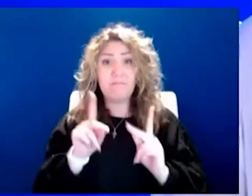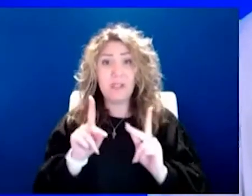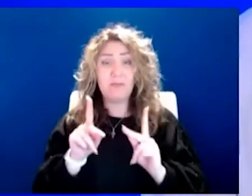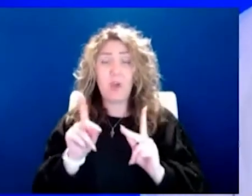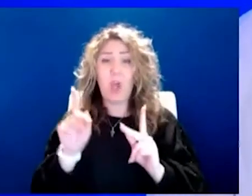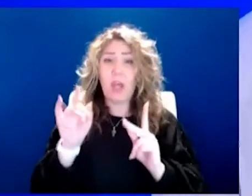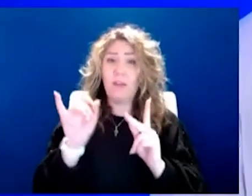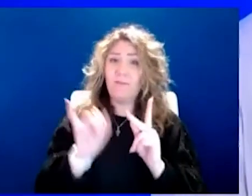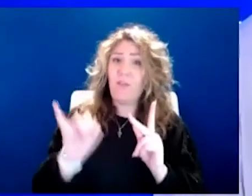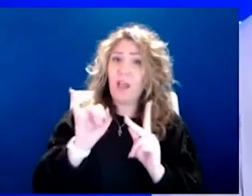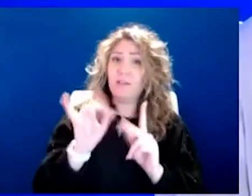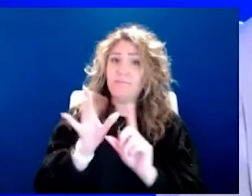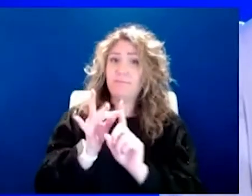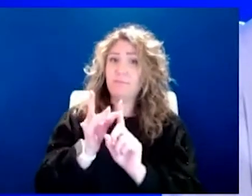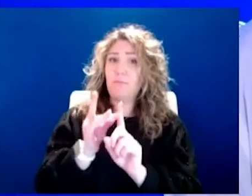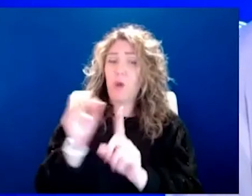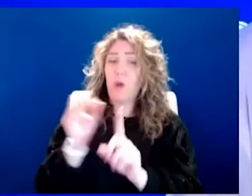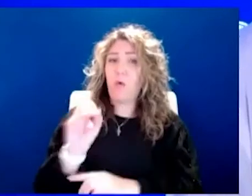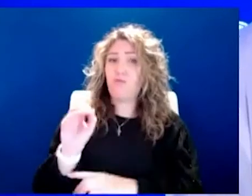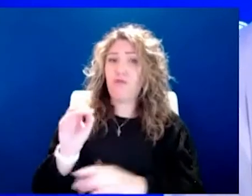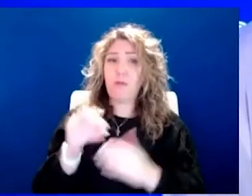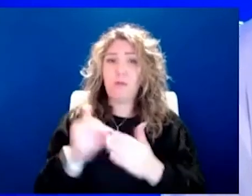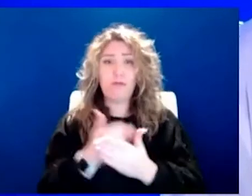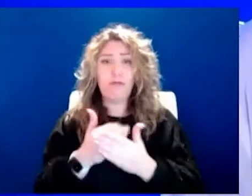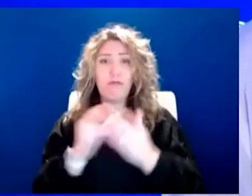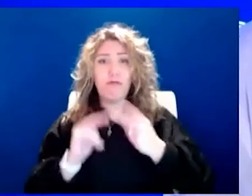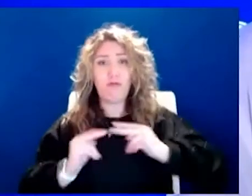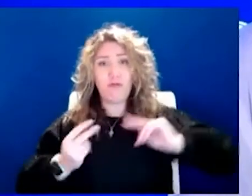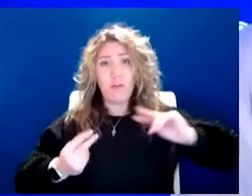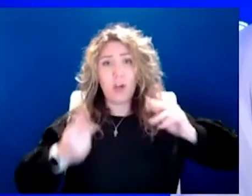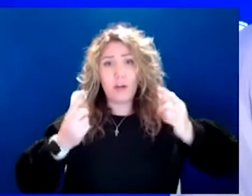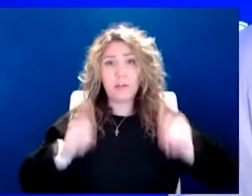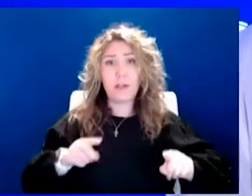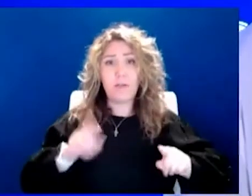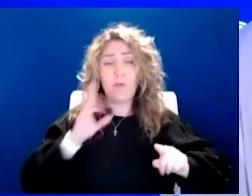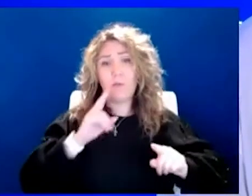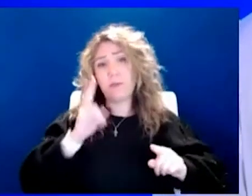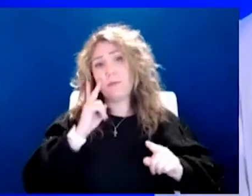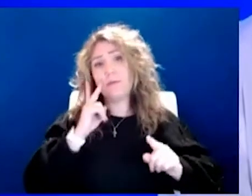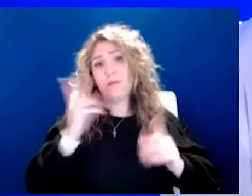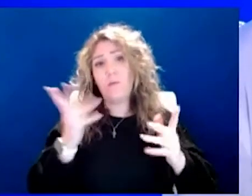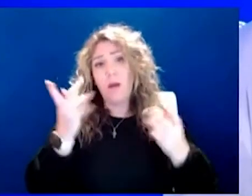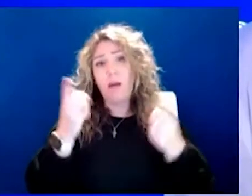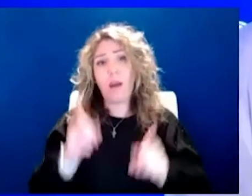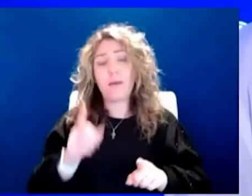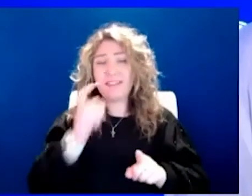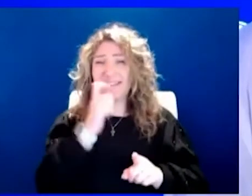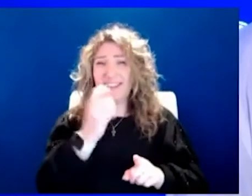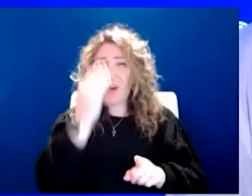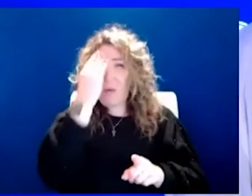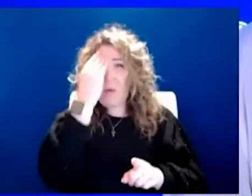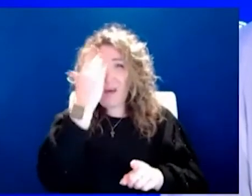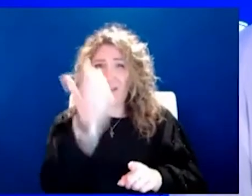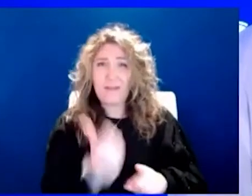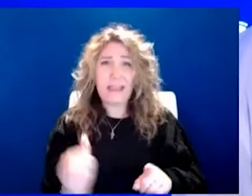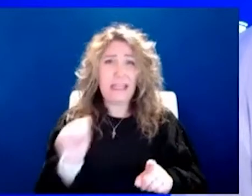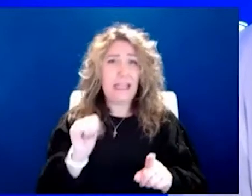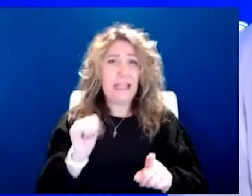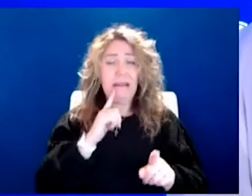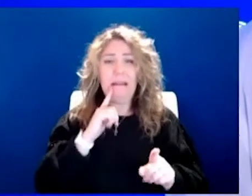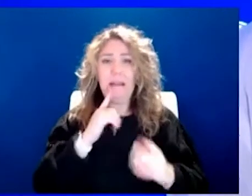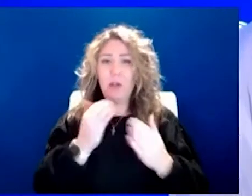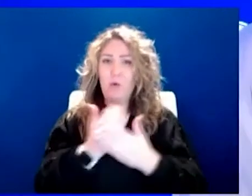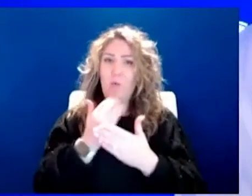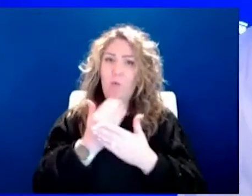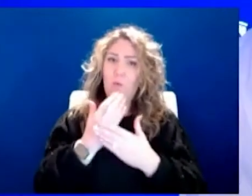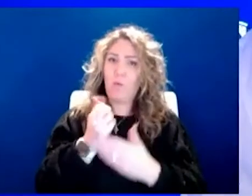And so as new variants come about, we will see what happens, but I'm not aware of any prevalent or clinically